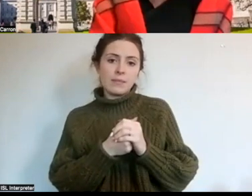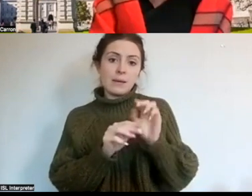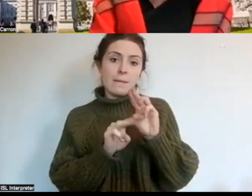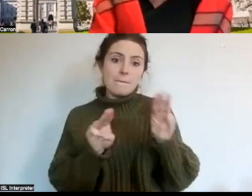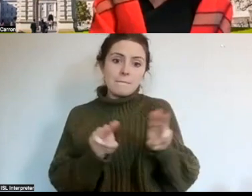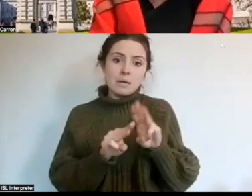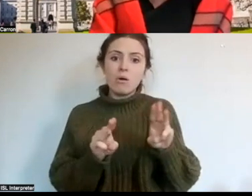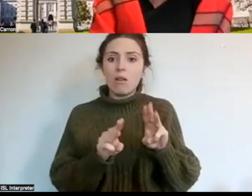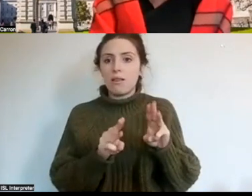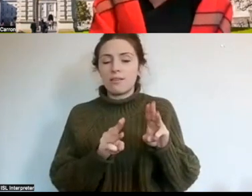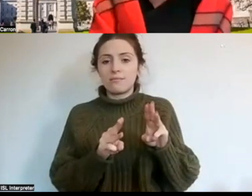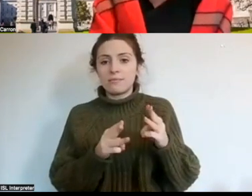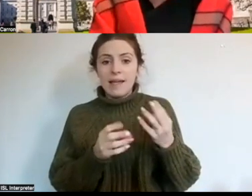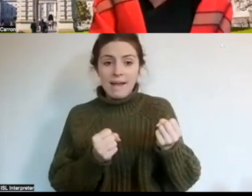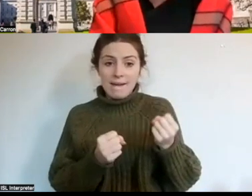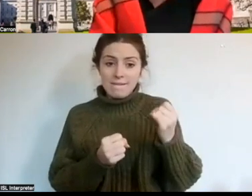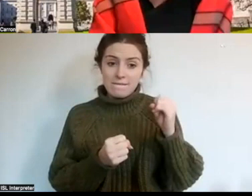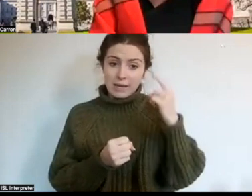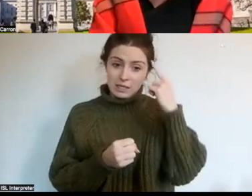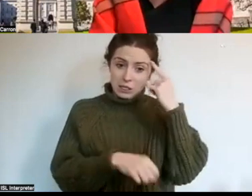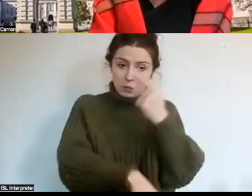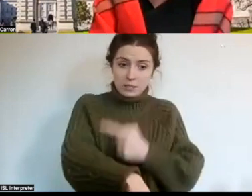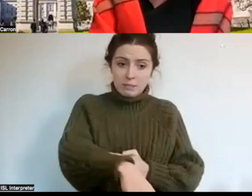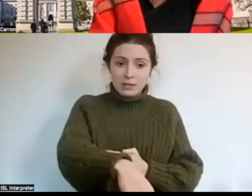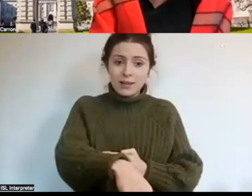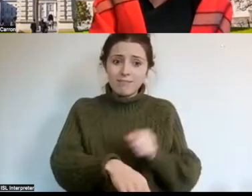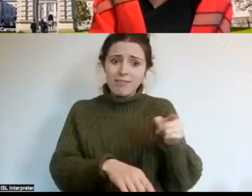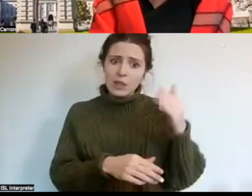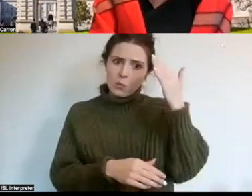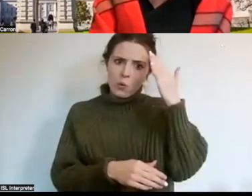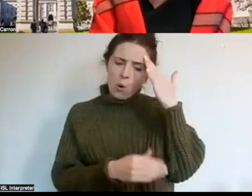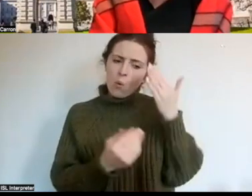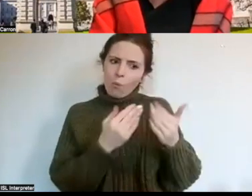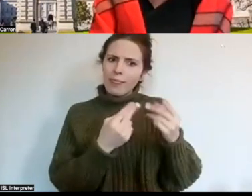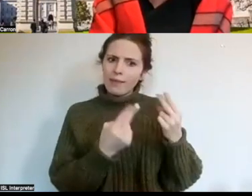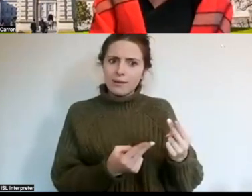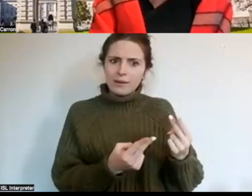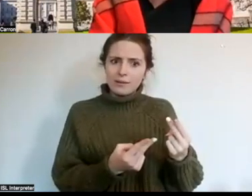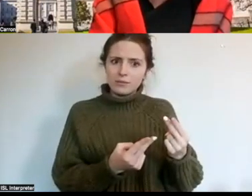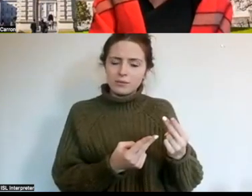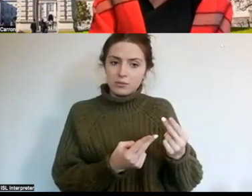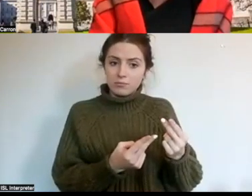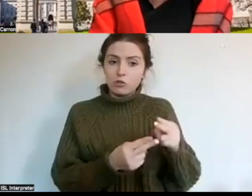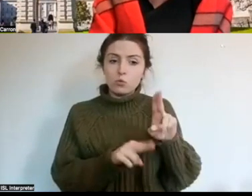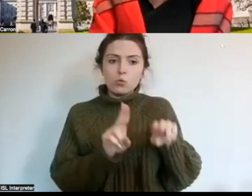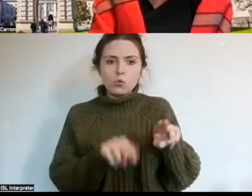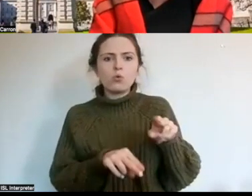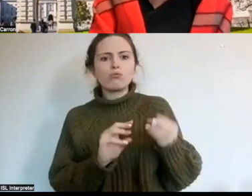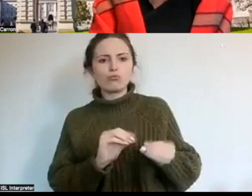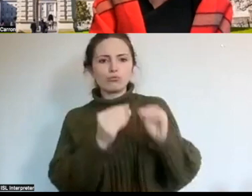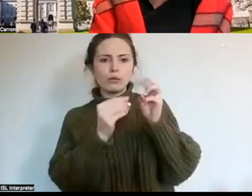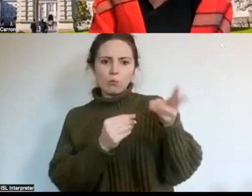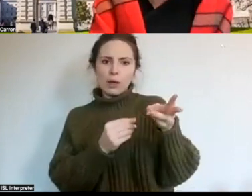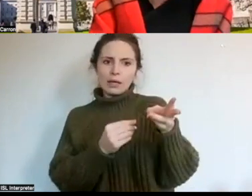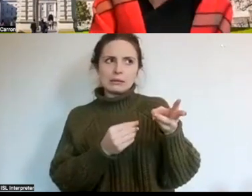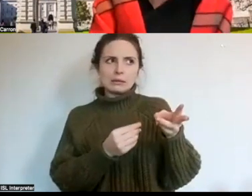disabilities themselves do know sort of what it is that they need. And there are new and creative ways in which we can do that, so